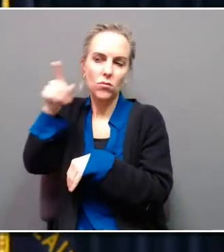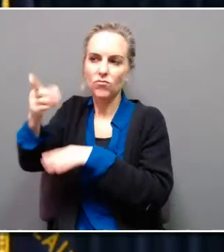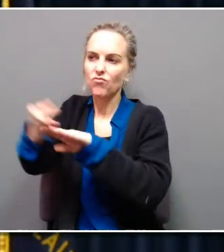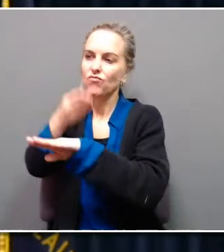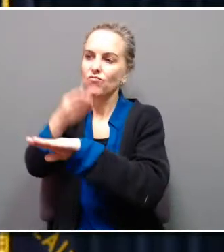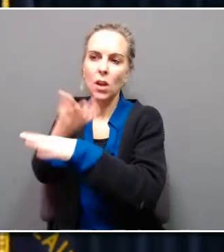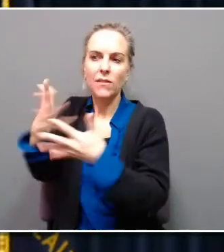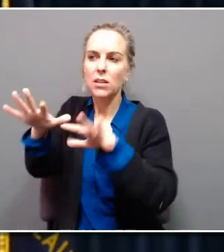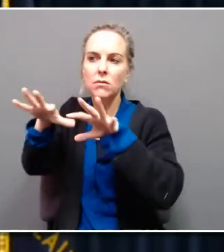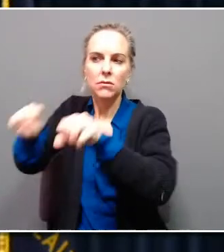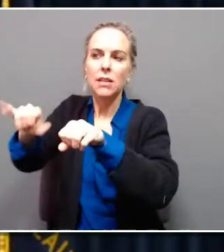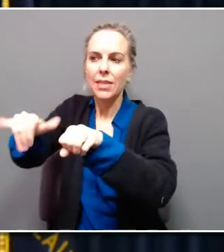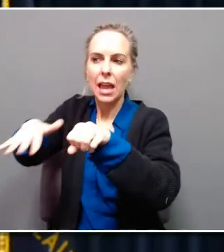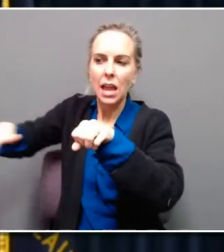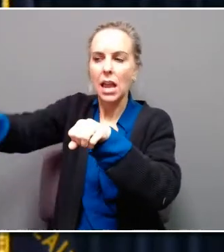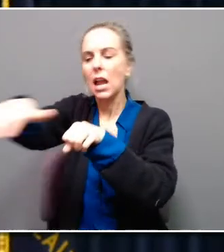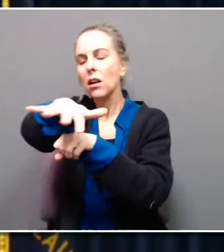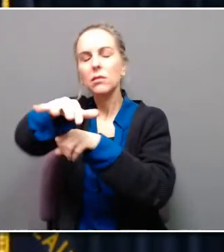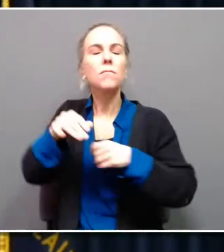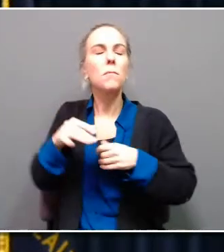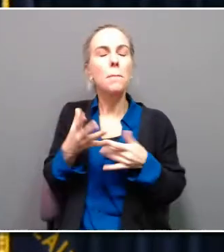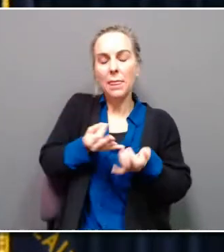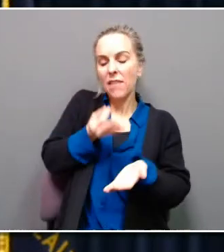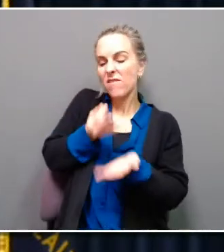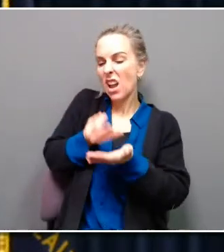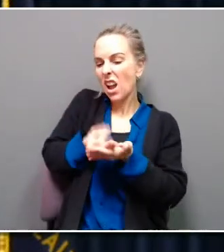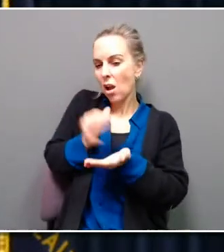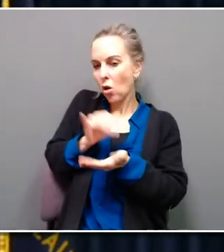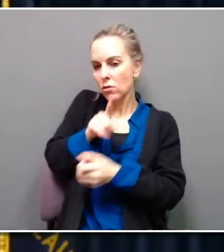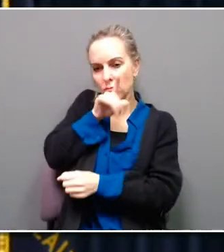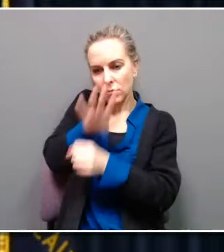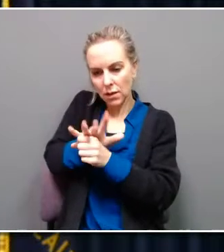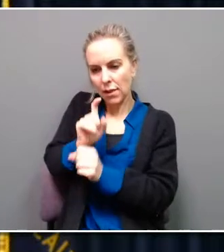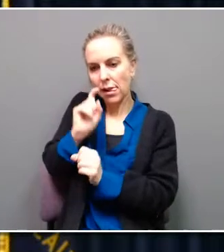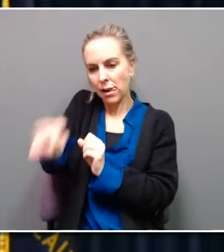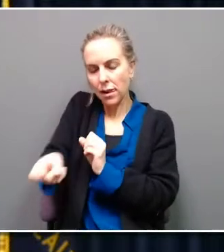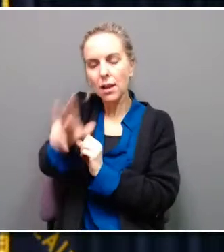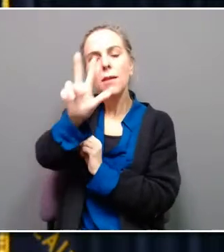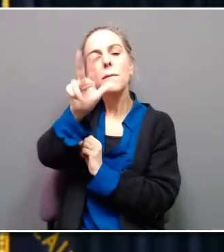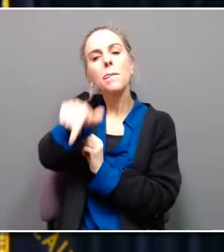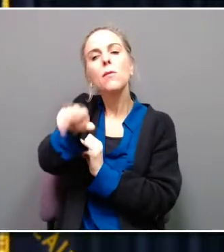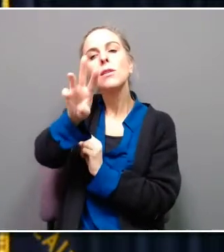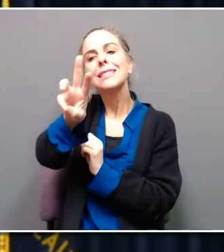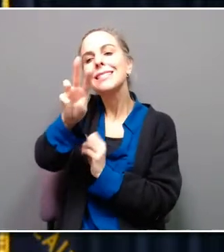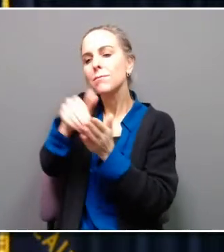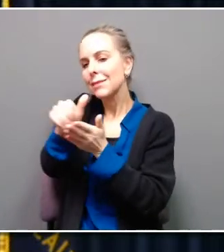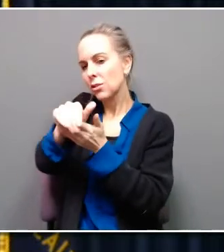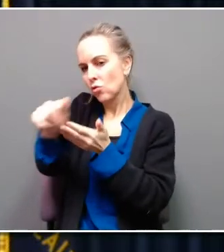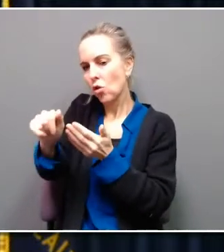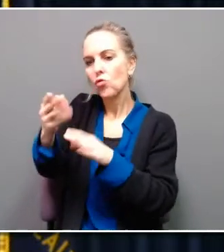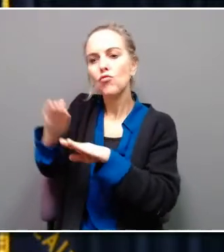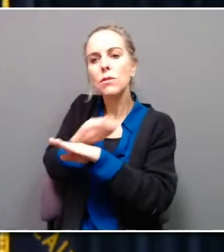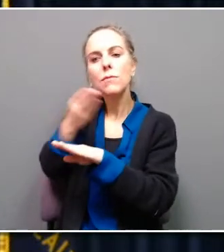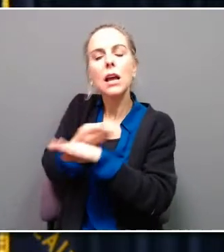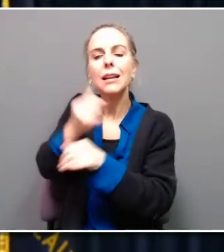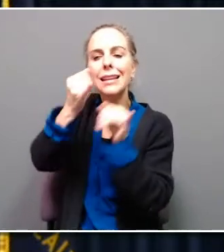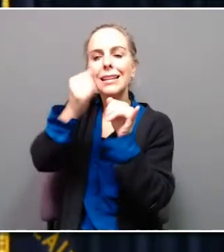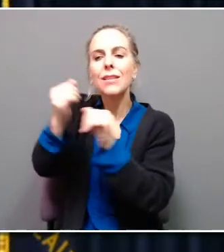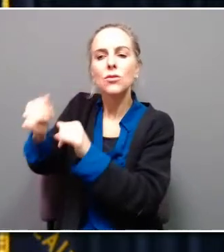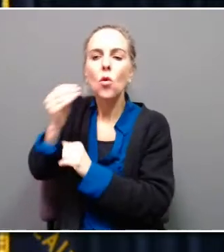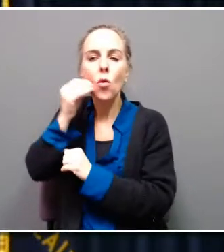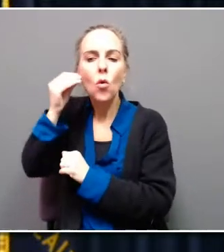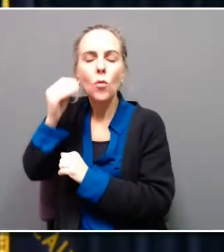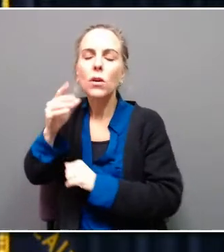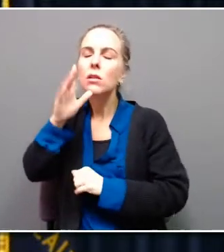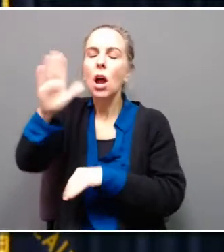same area. The fund is also committed an additional $3.6 million to rebuild individual homes, not on the